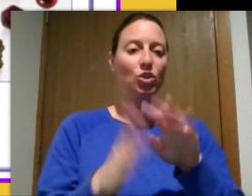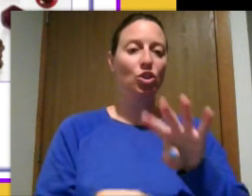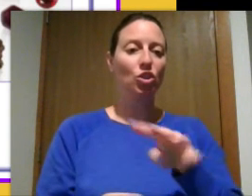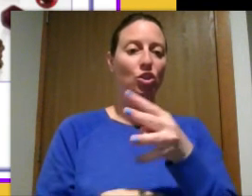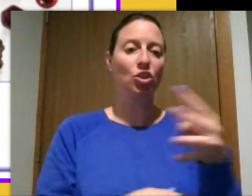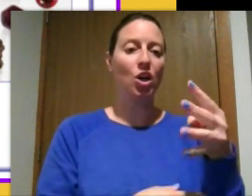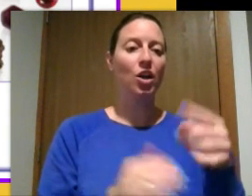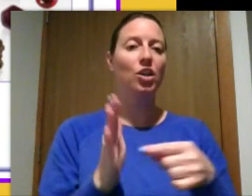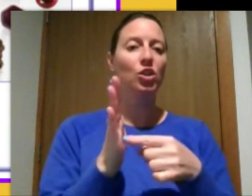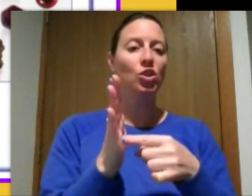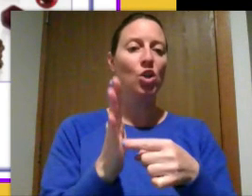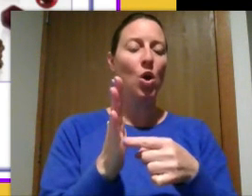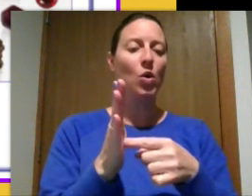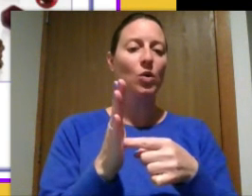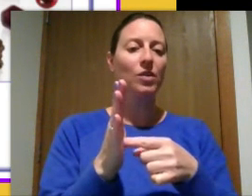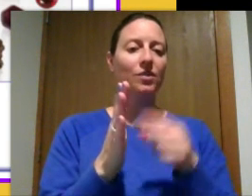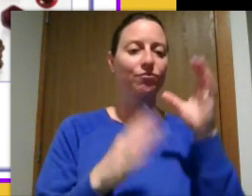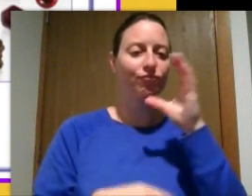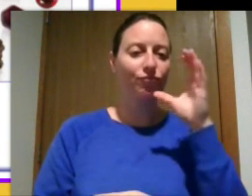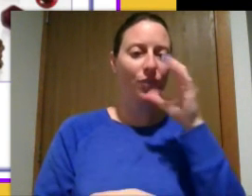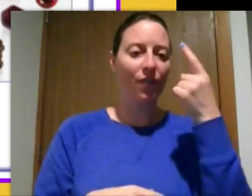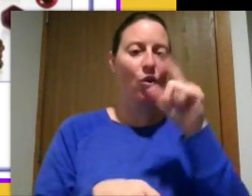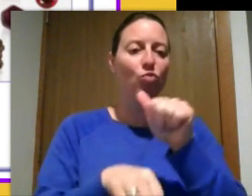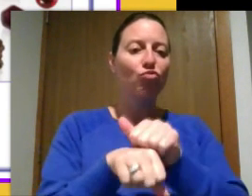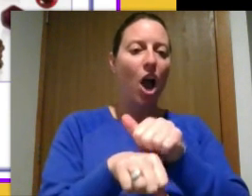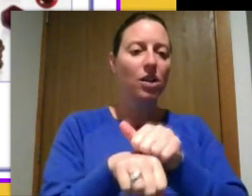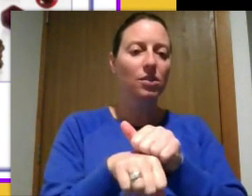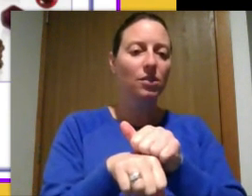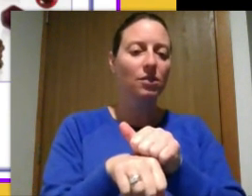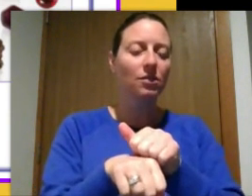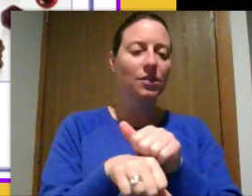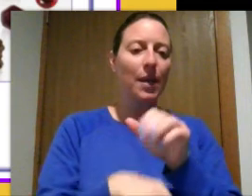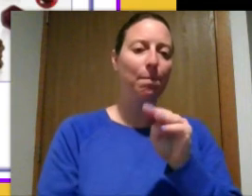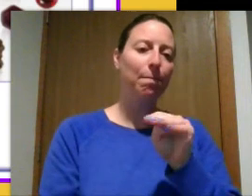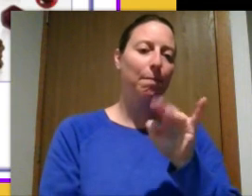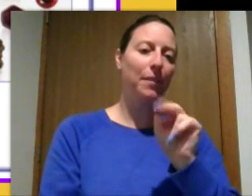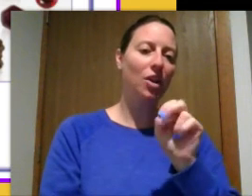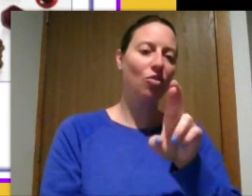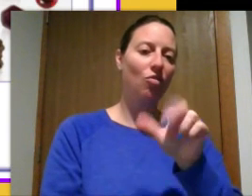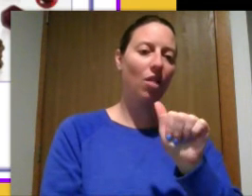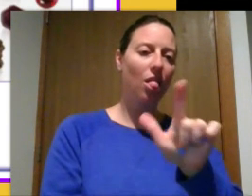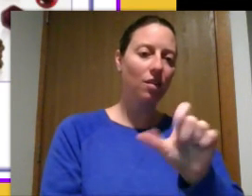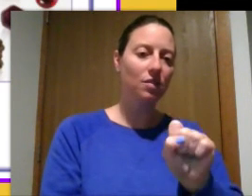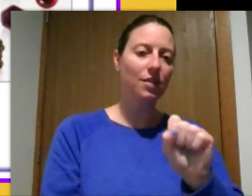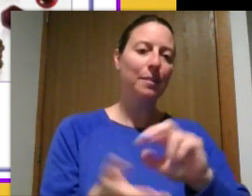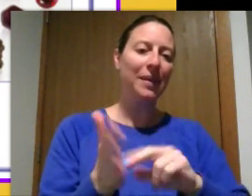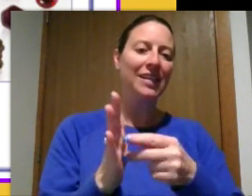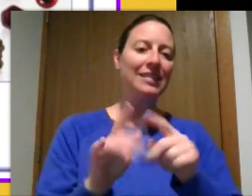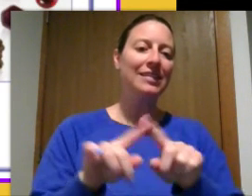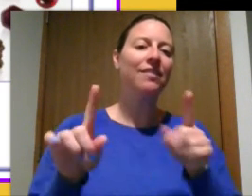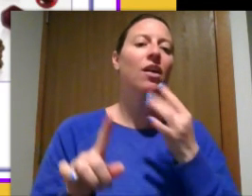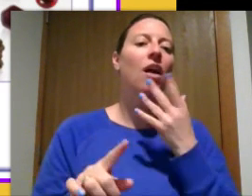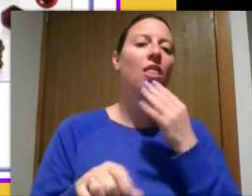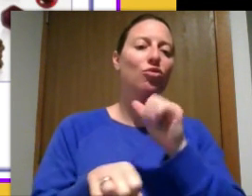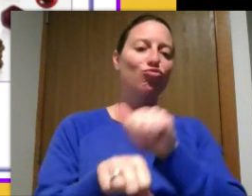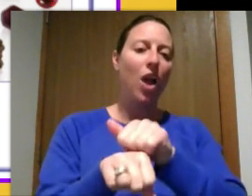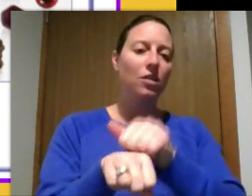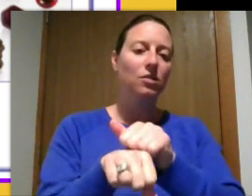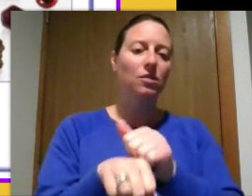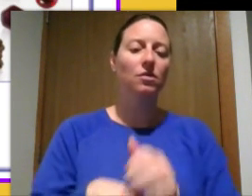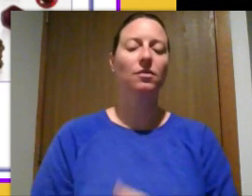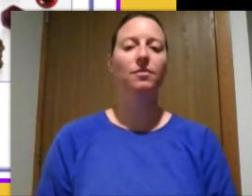a recent mineral hunting trip. And they're basically just different colored rocks.